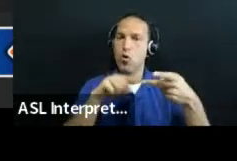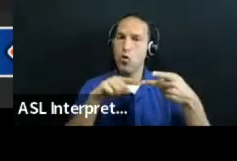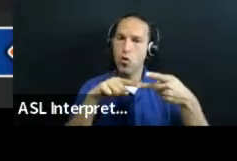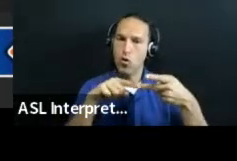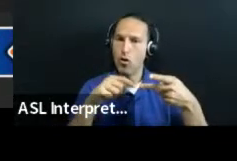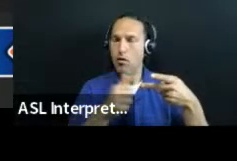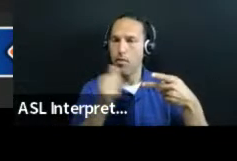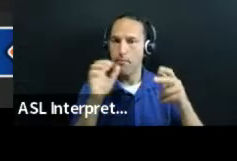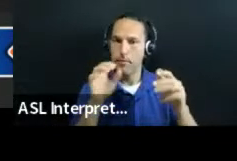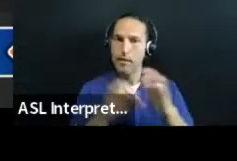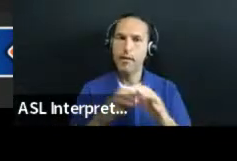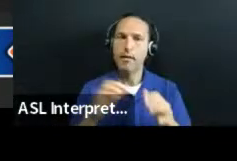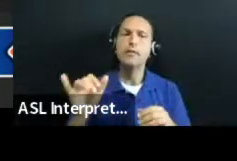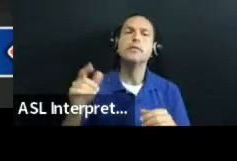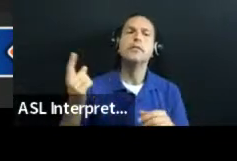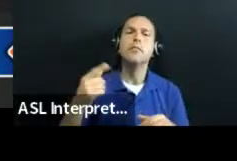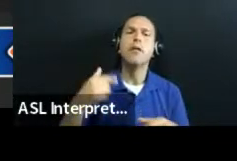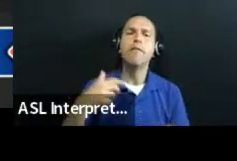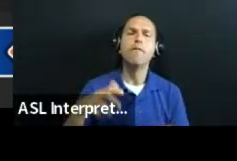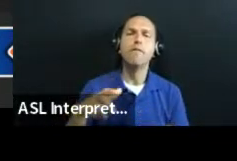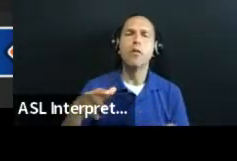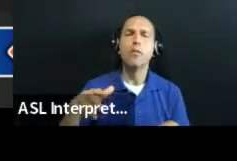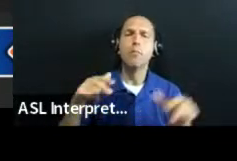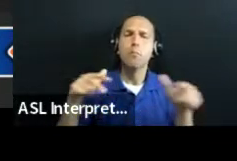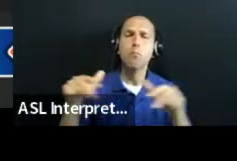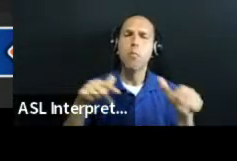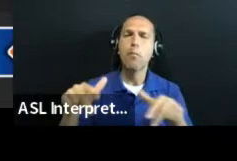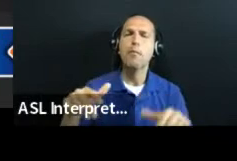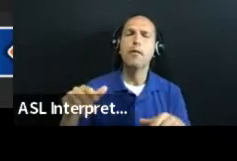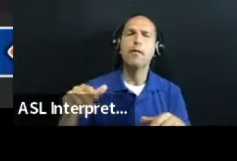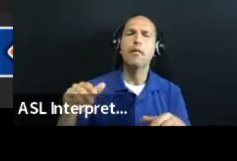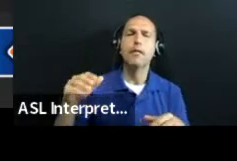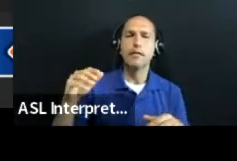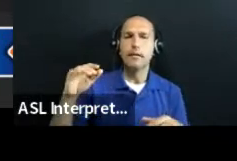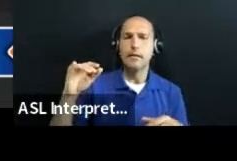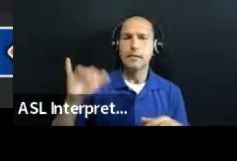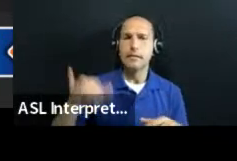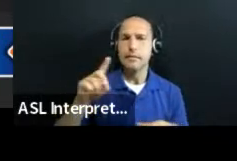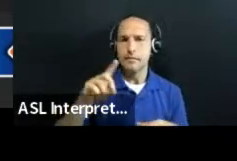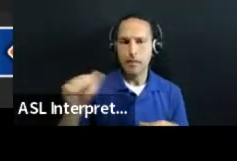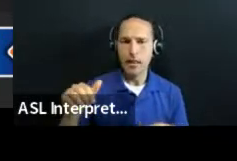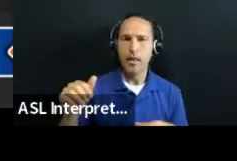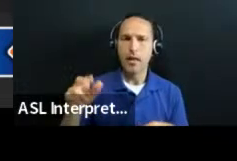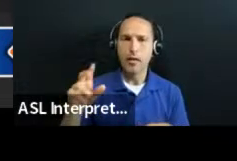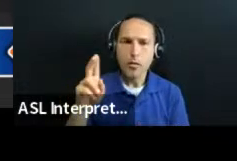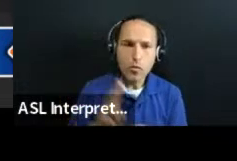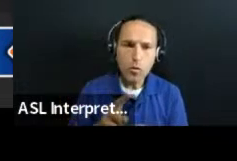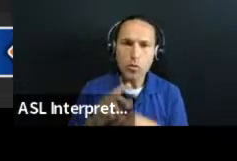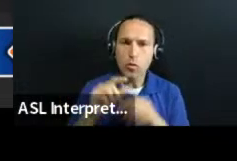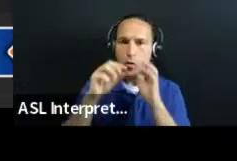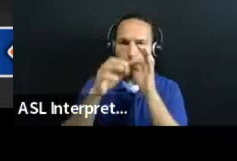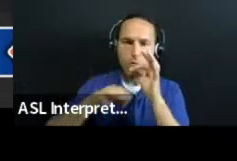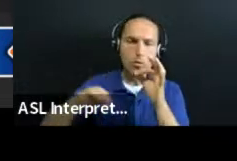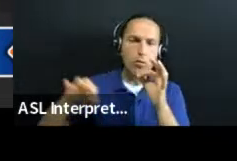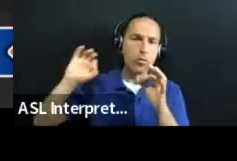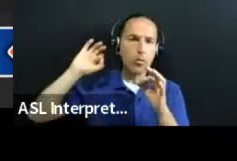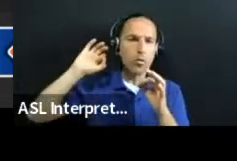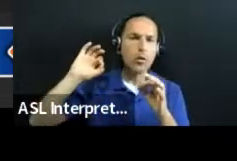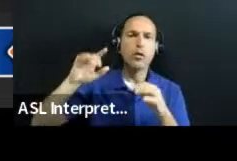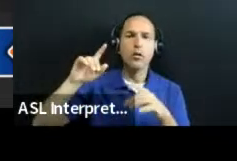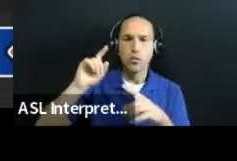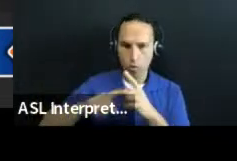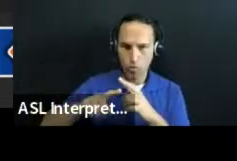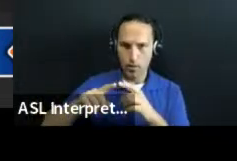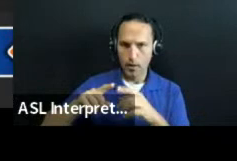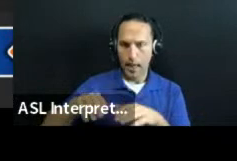picture of someone with a mobility disability using a sip and puff assistive technology device to